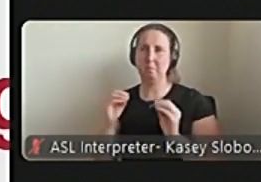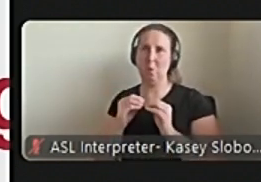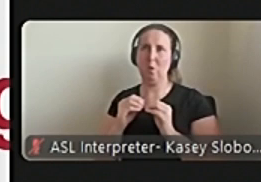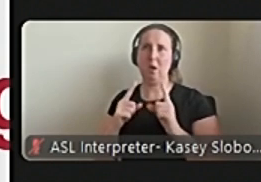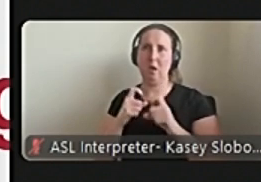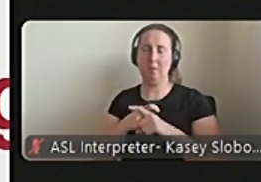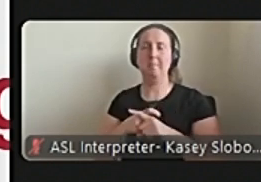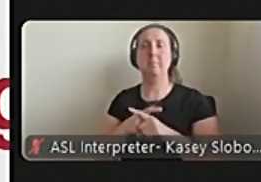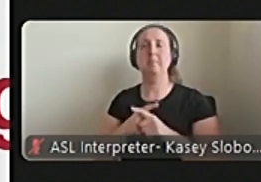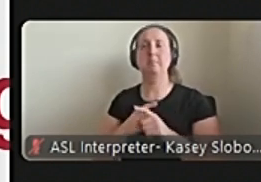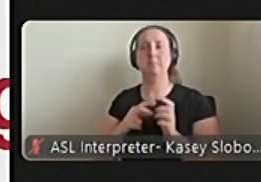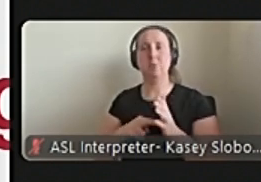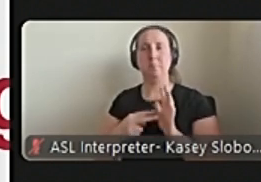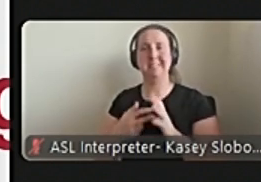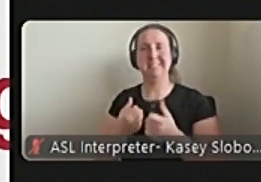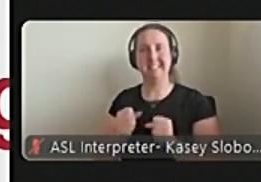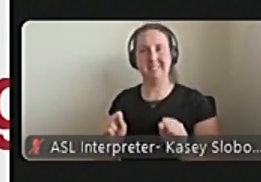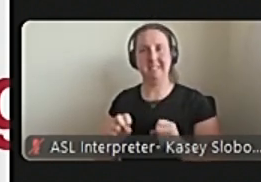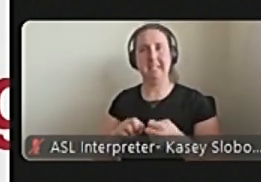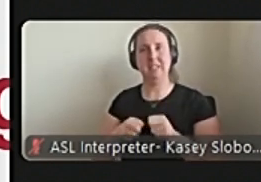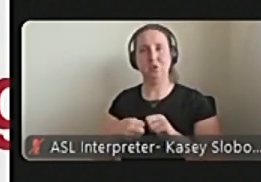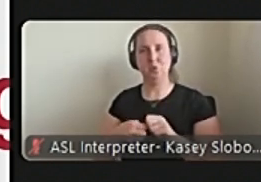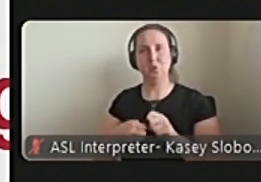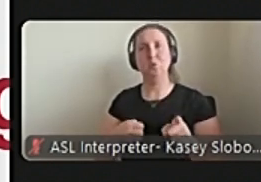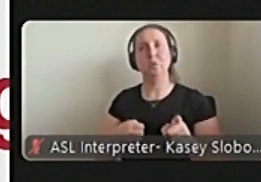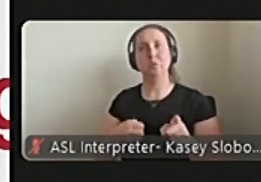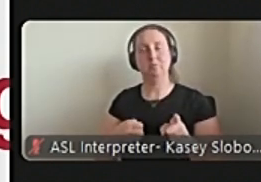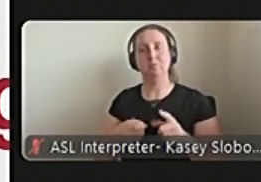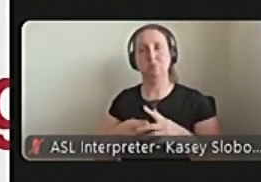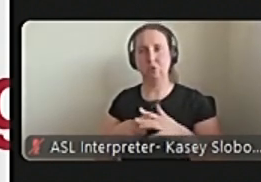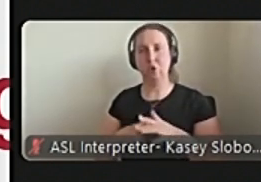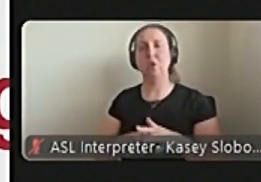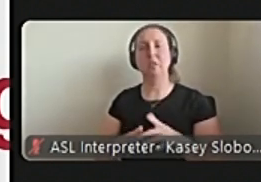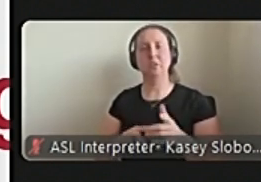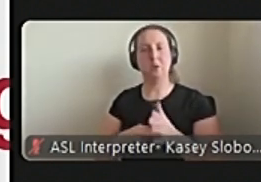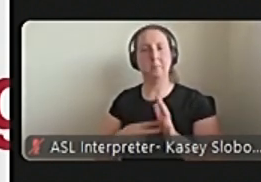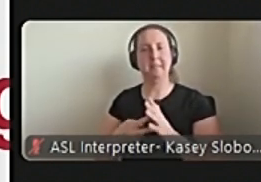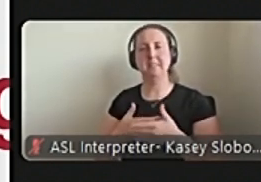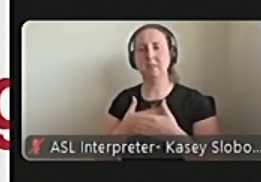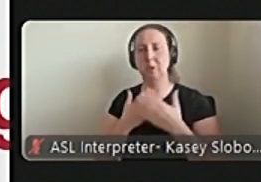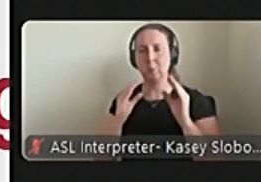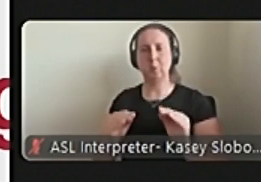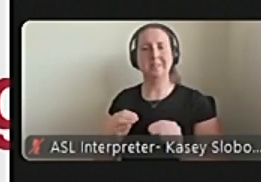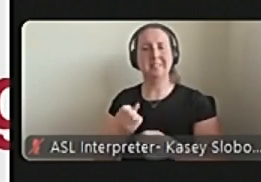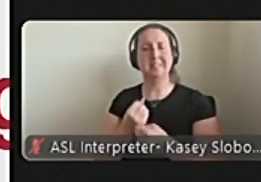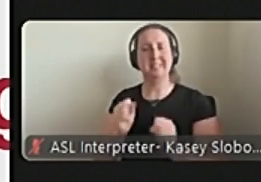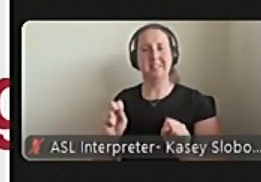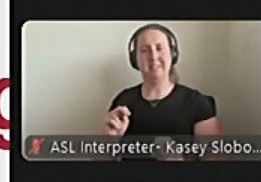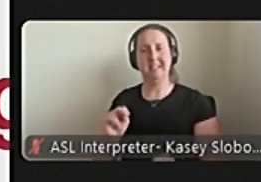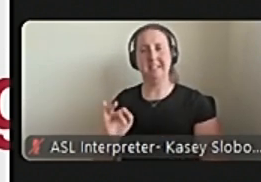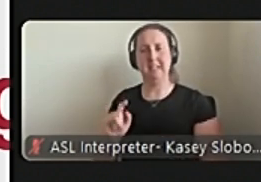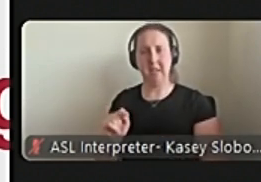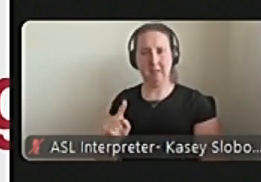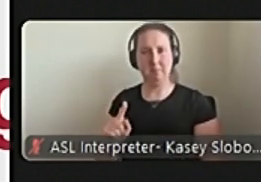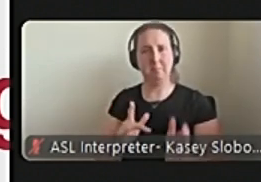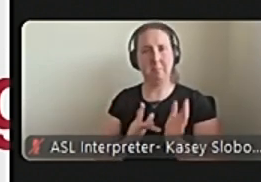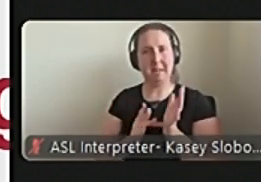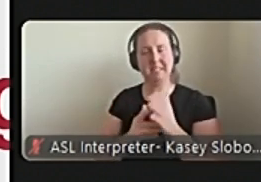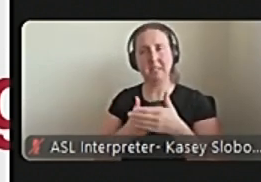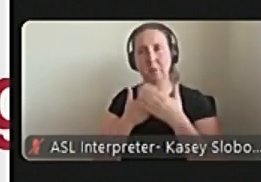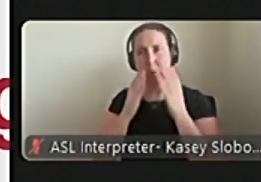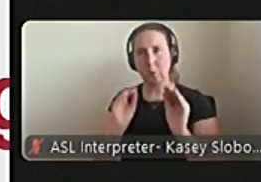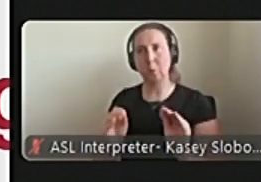kick in, and we don't have enough of a safety net in place with medications or meals. Mood